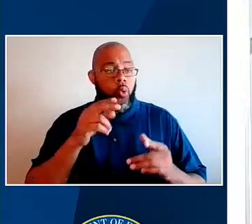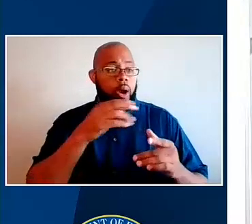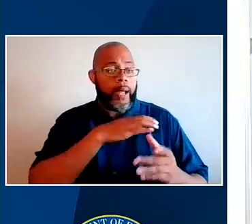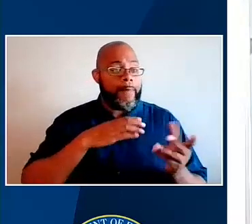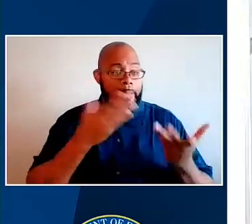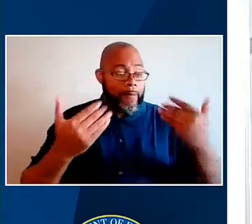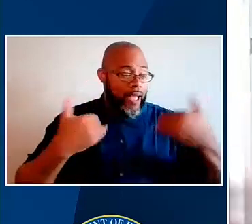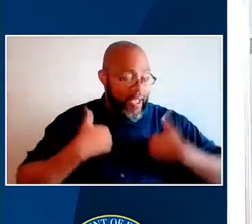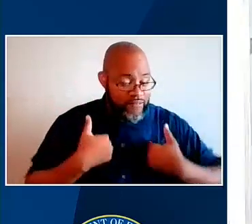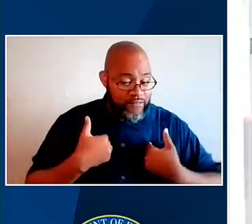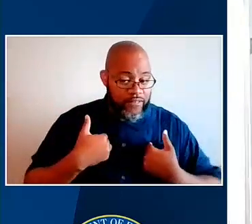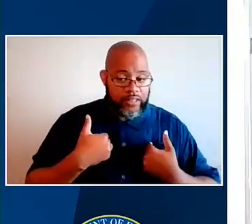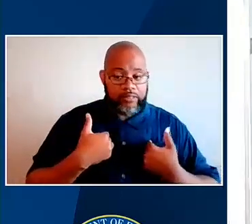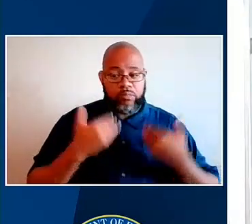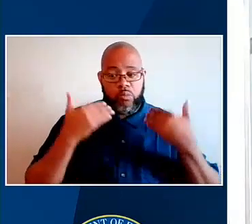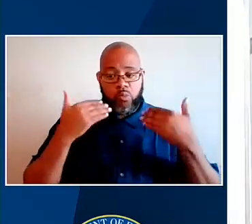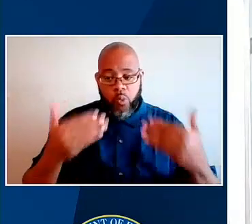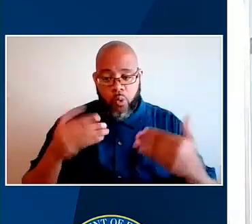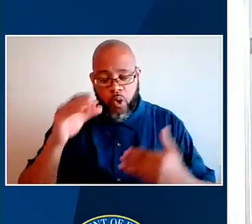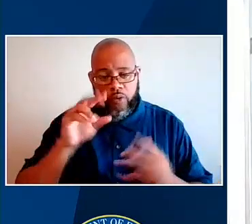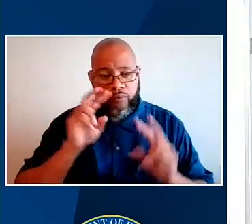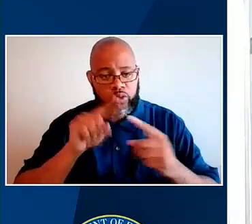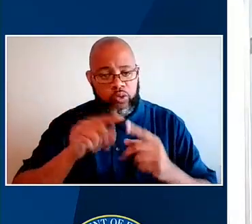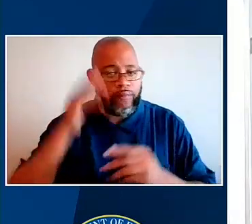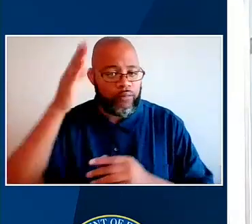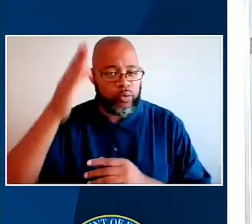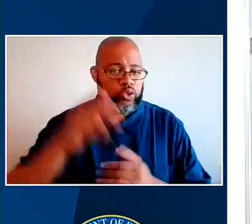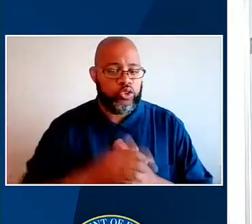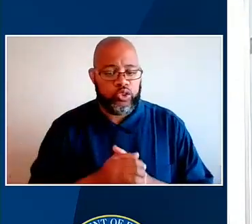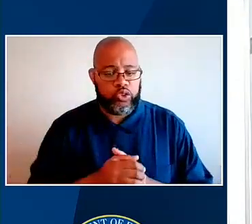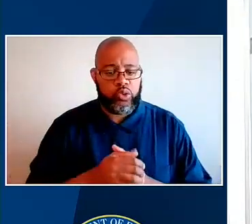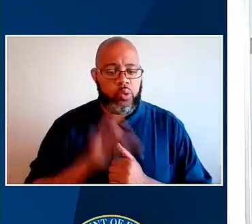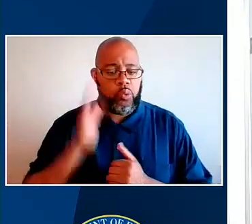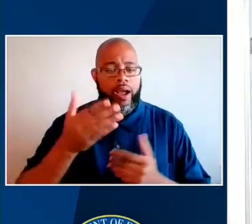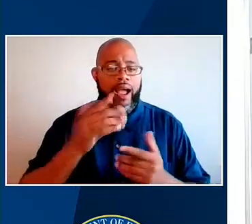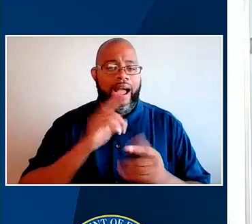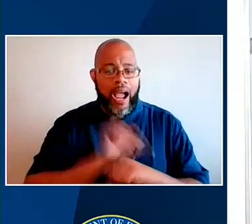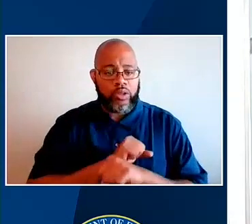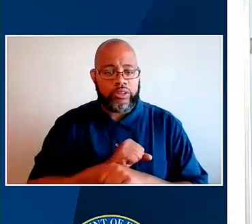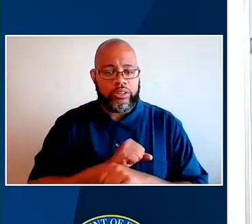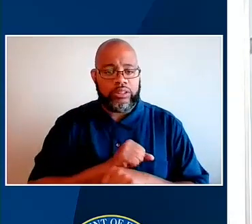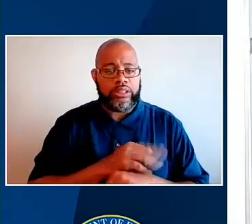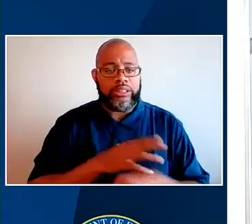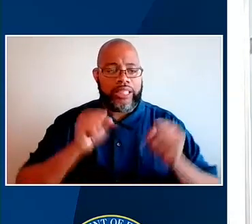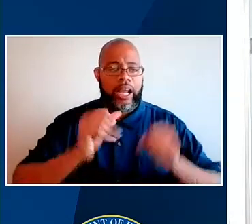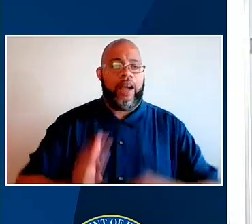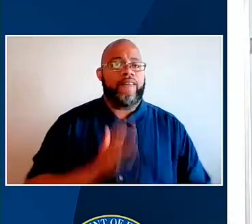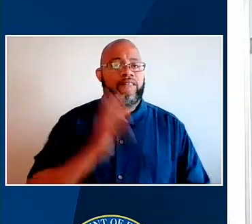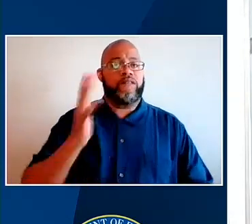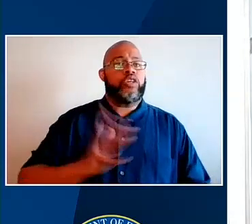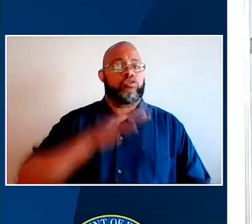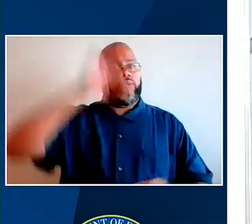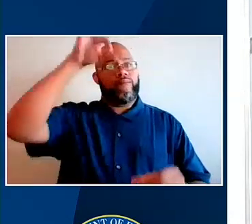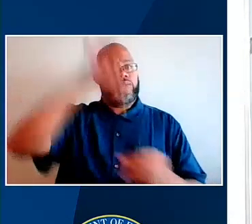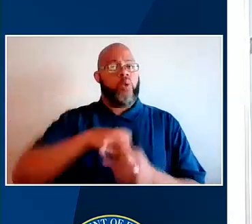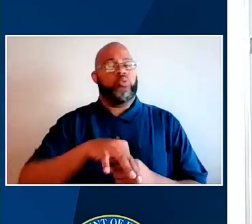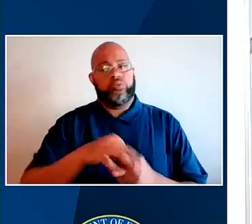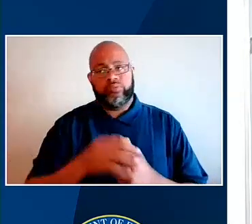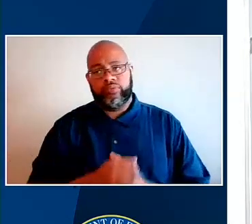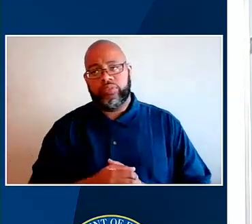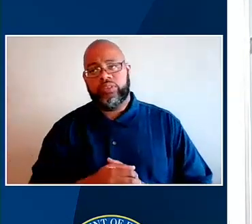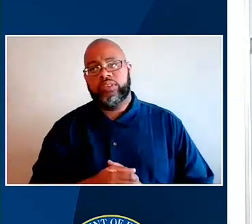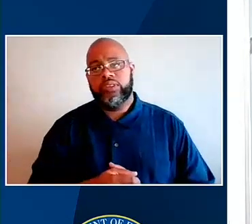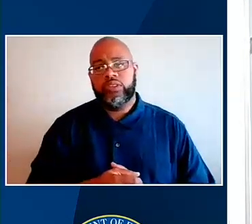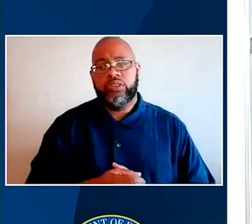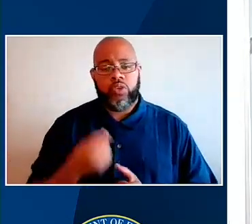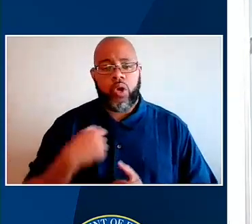have looking forward into future weeks where we will actually be taking, you know, official consensus checks.